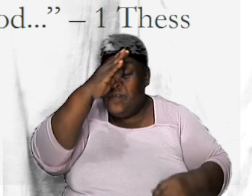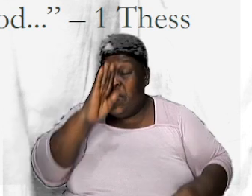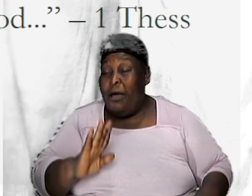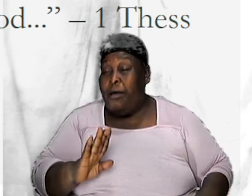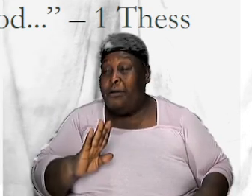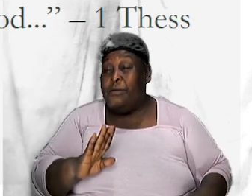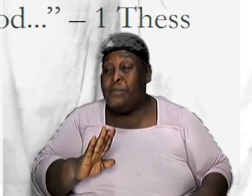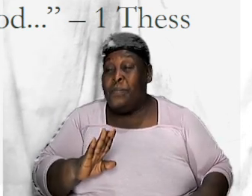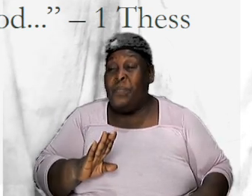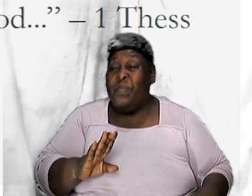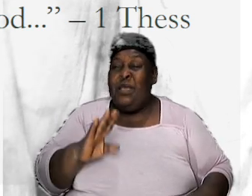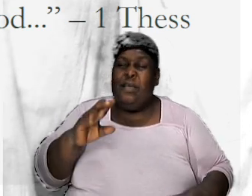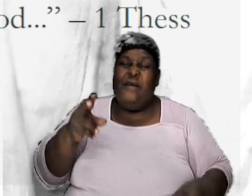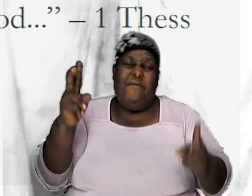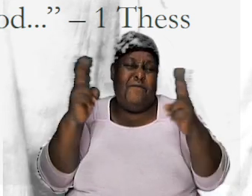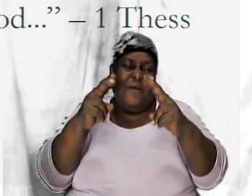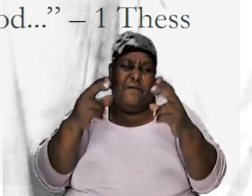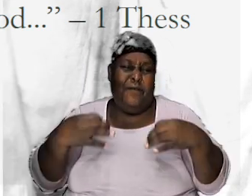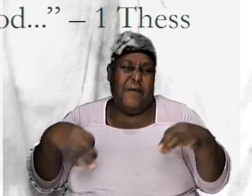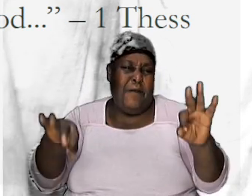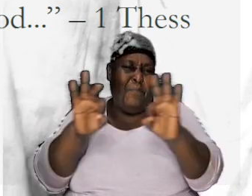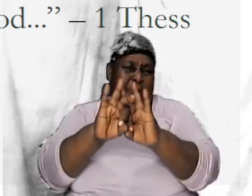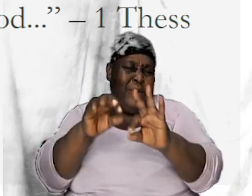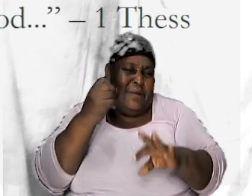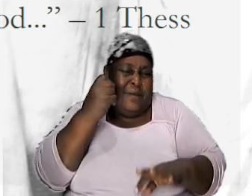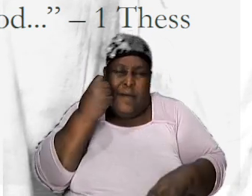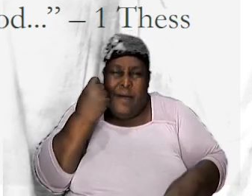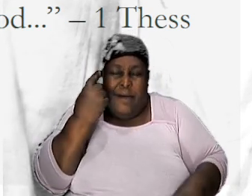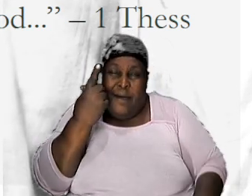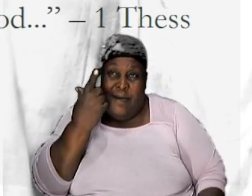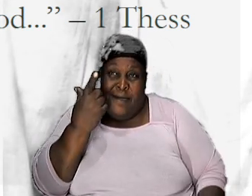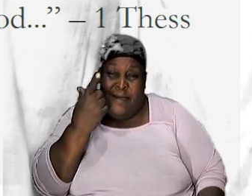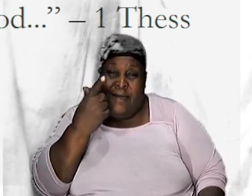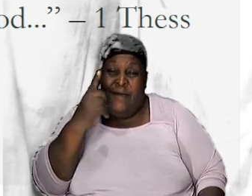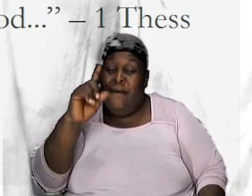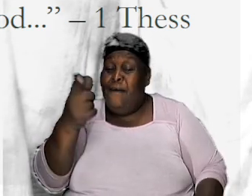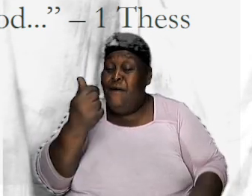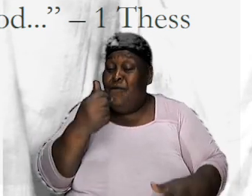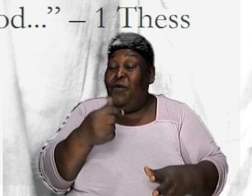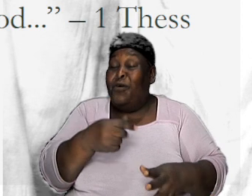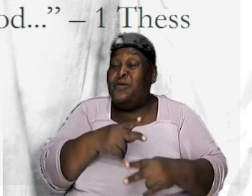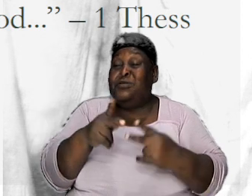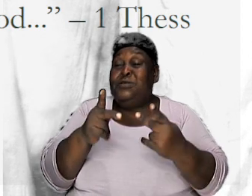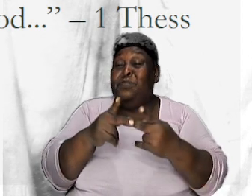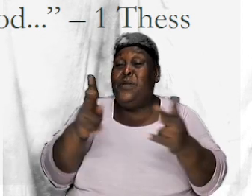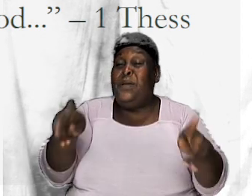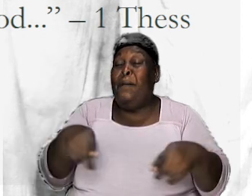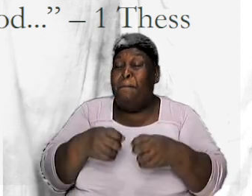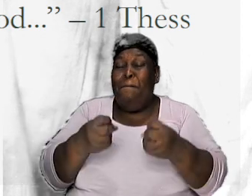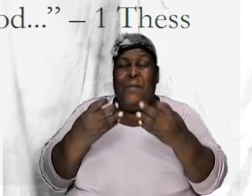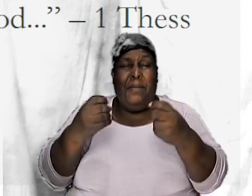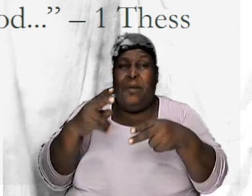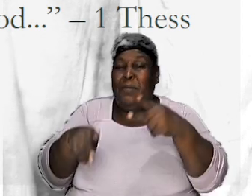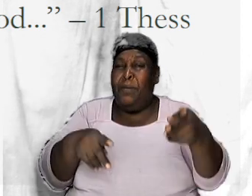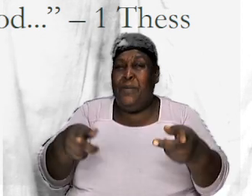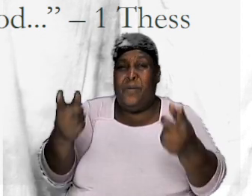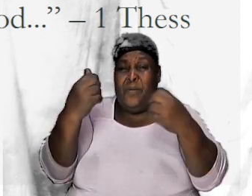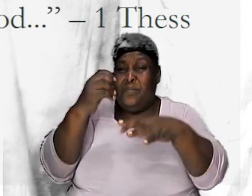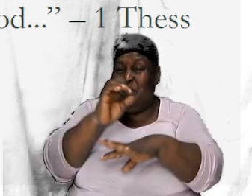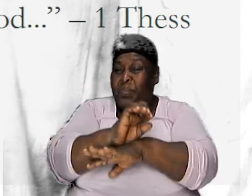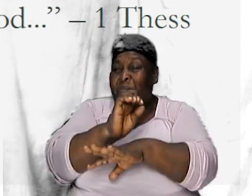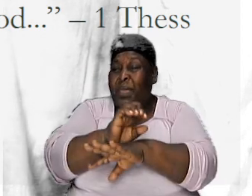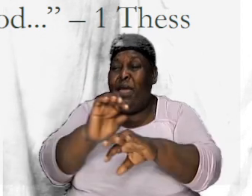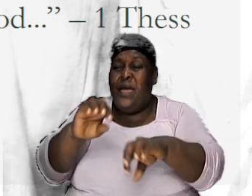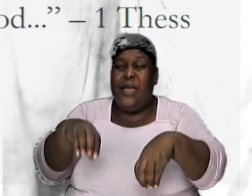Amen. And this is very important for us to understand. And this is the first place. You know, a lot of people come to church and we